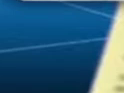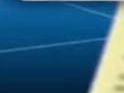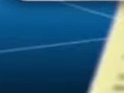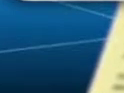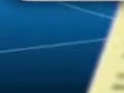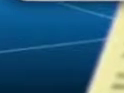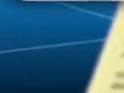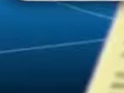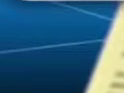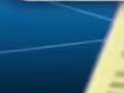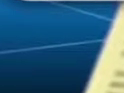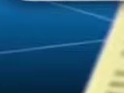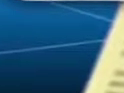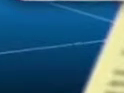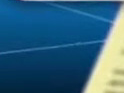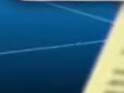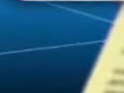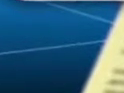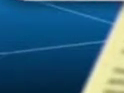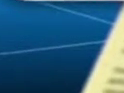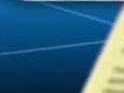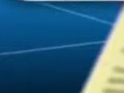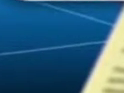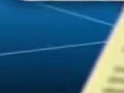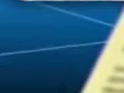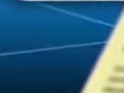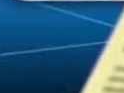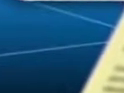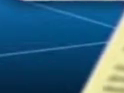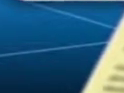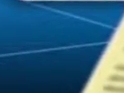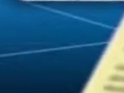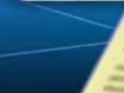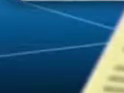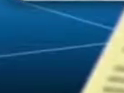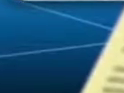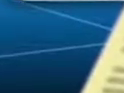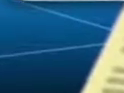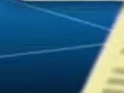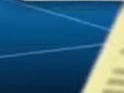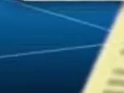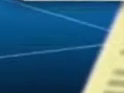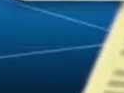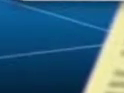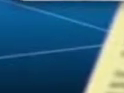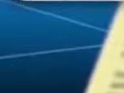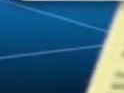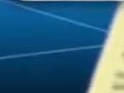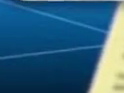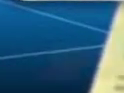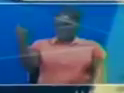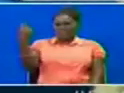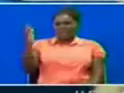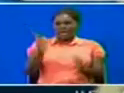relevant authorities, we will not hesitate to evoke the laws of the land to deal with those offenses. Doping is a criminal offense in Kenya now, and